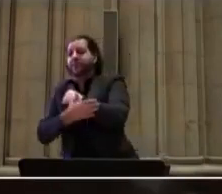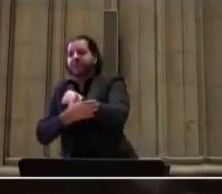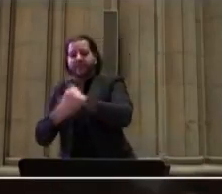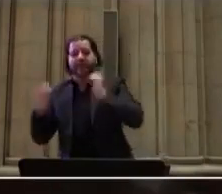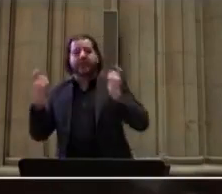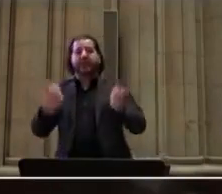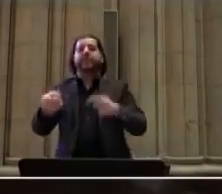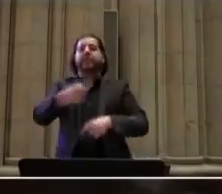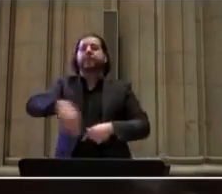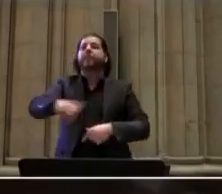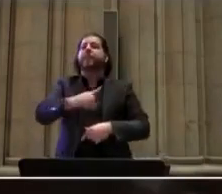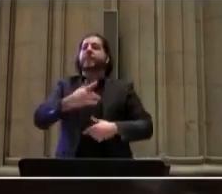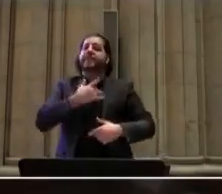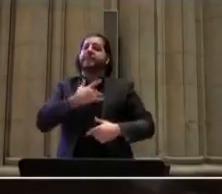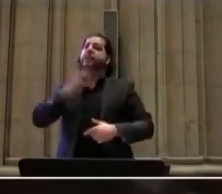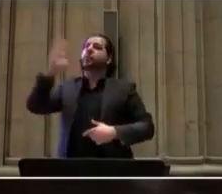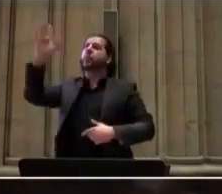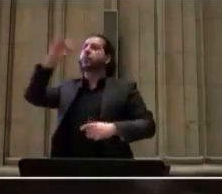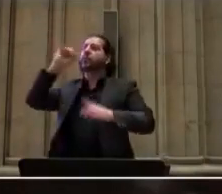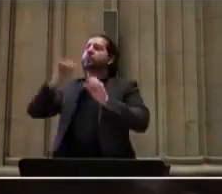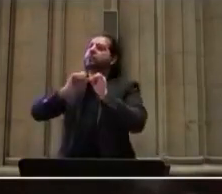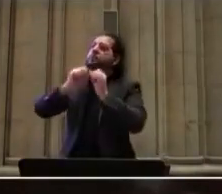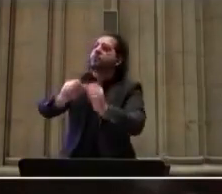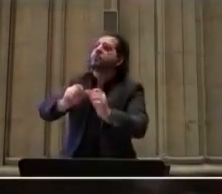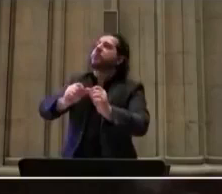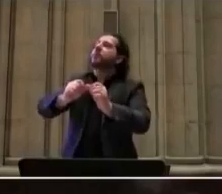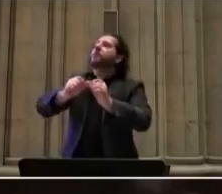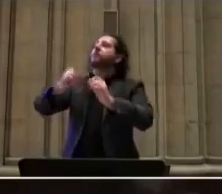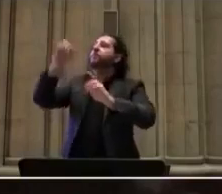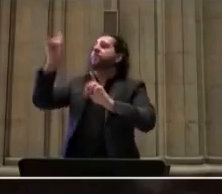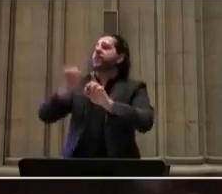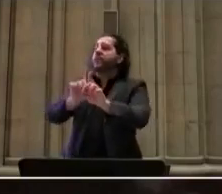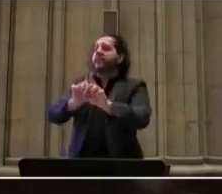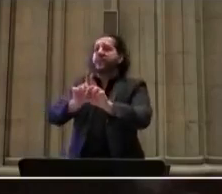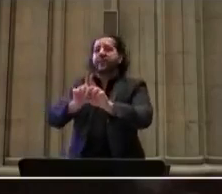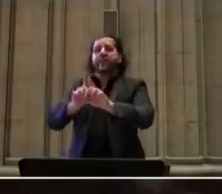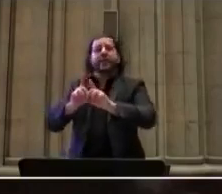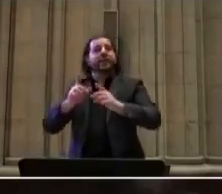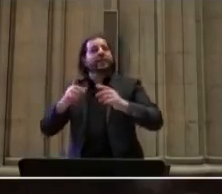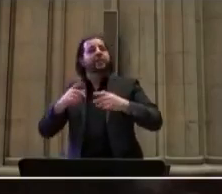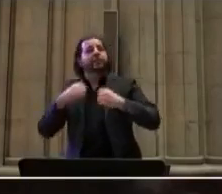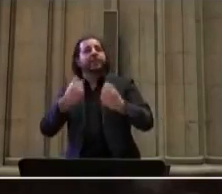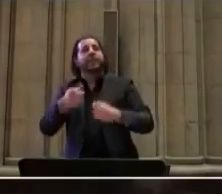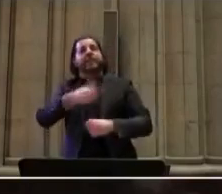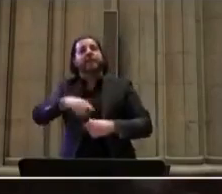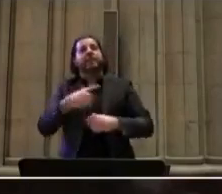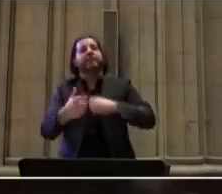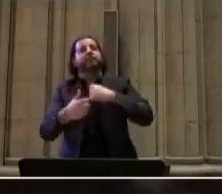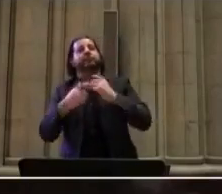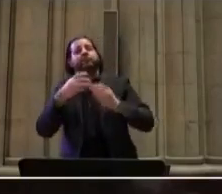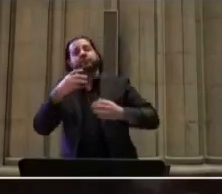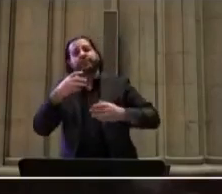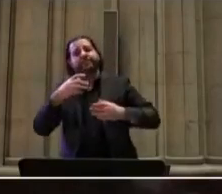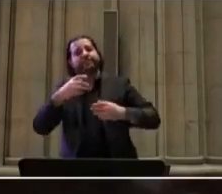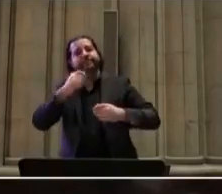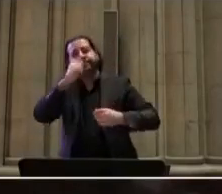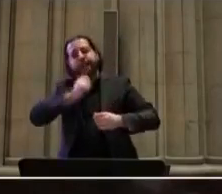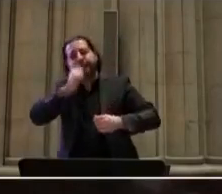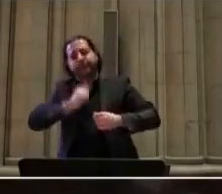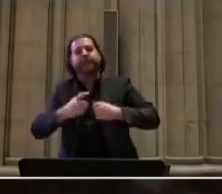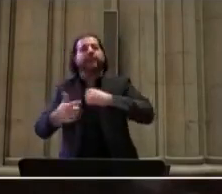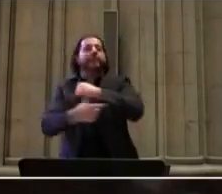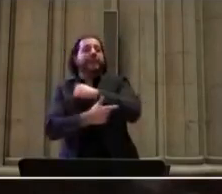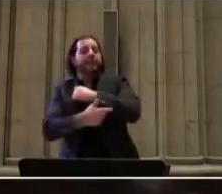them a sense of your abiding presence. Strengthen them in every trial and temptation. Defend them in places of danger and